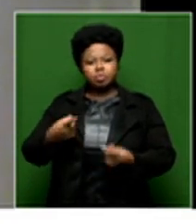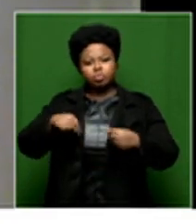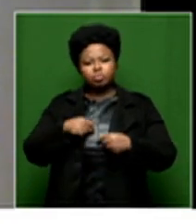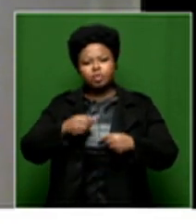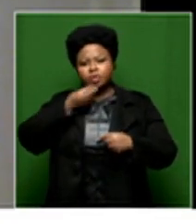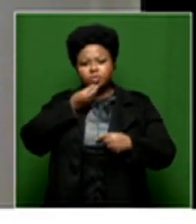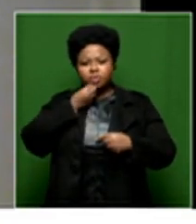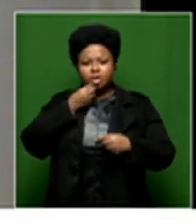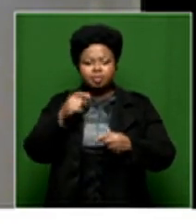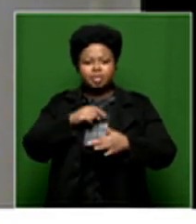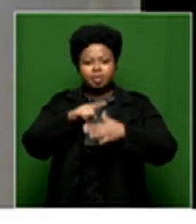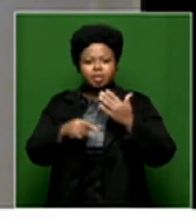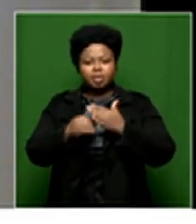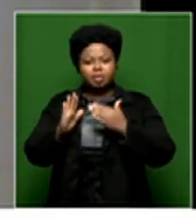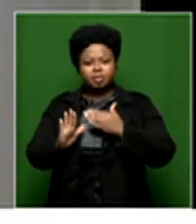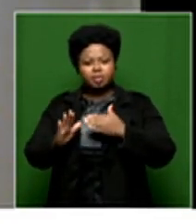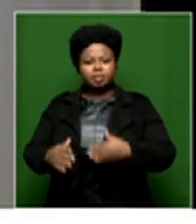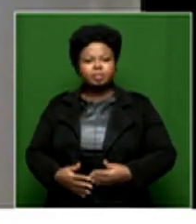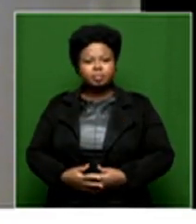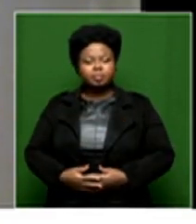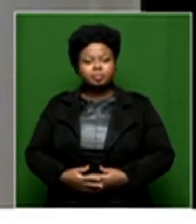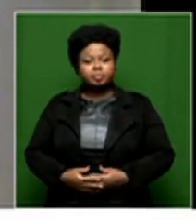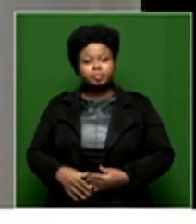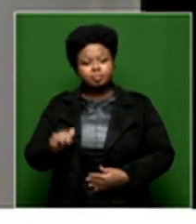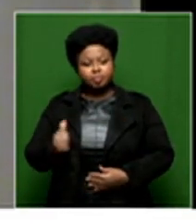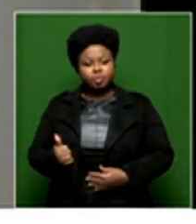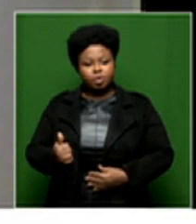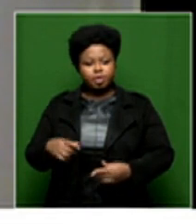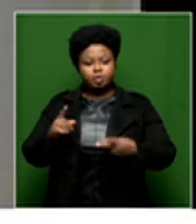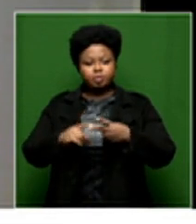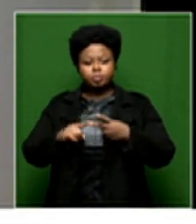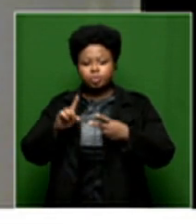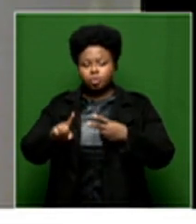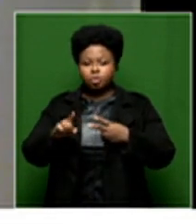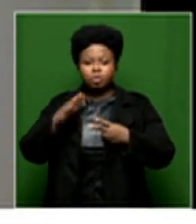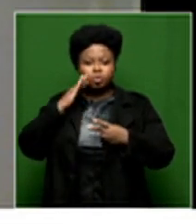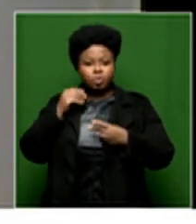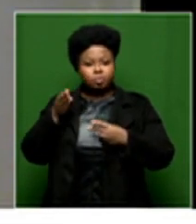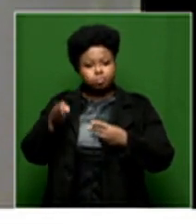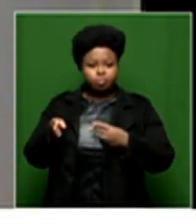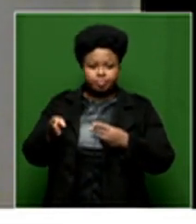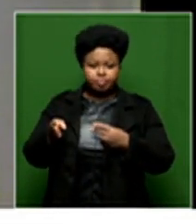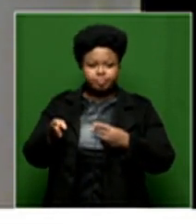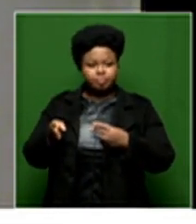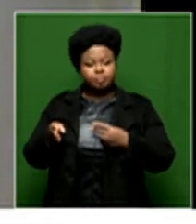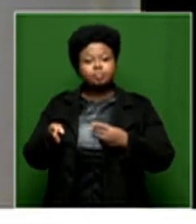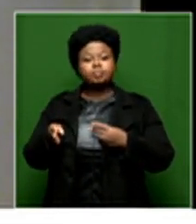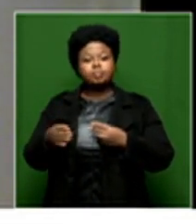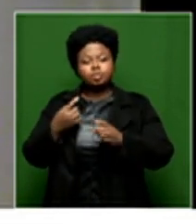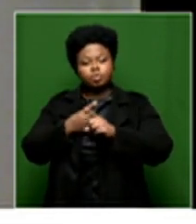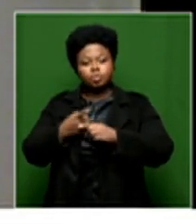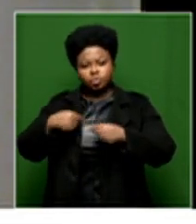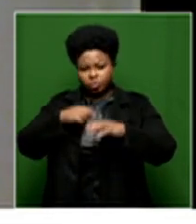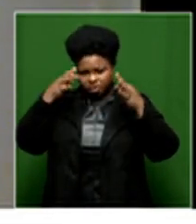and everything was infused with cannabis. And once we got that reception, the event went well. So we